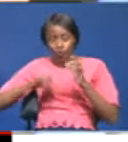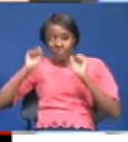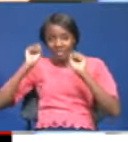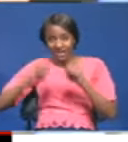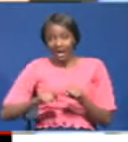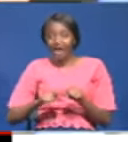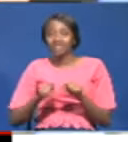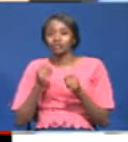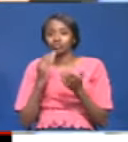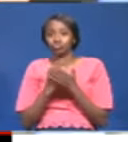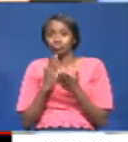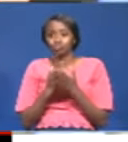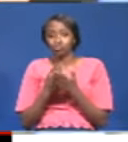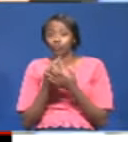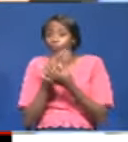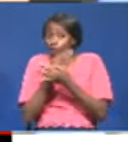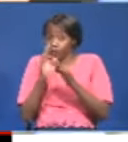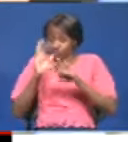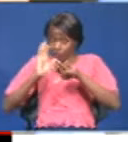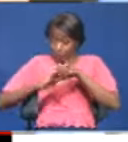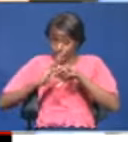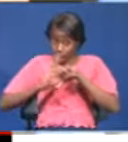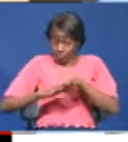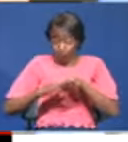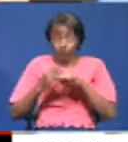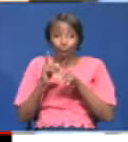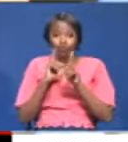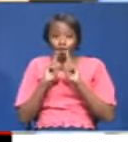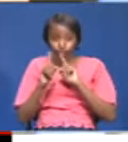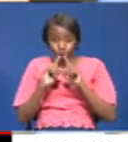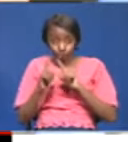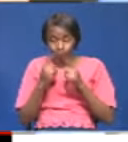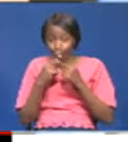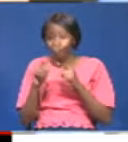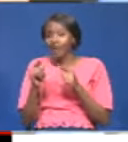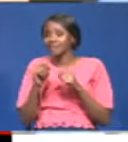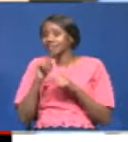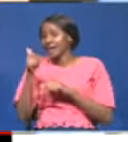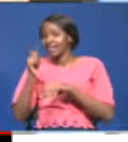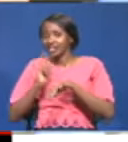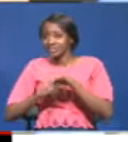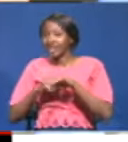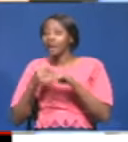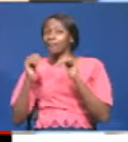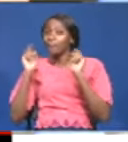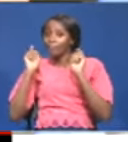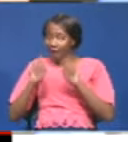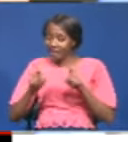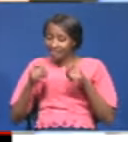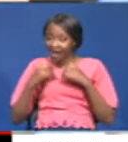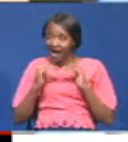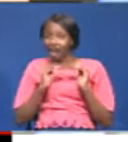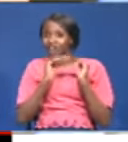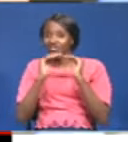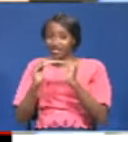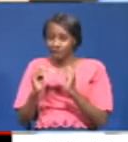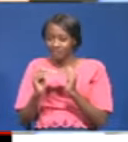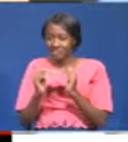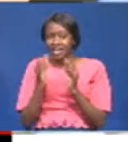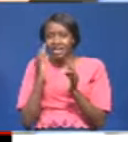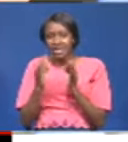ever. It's sacred to me if you ask me. But there's a limit. If that free speech is gonna cause harm to